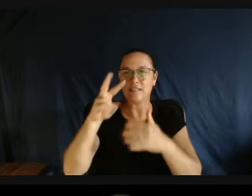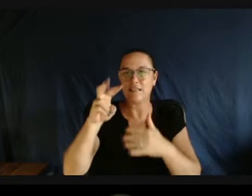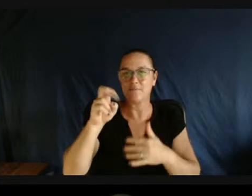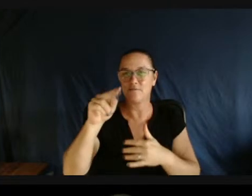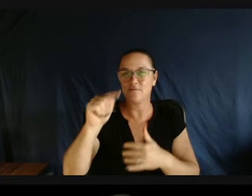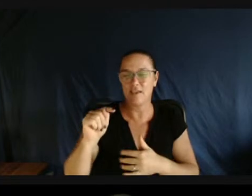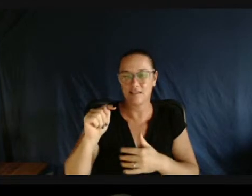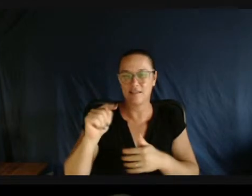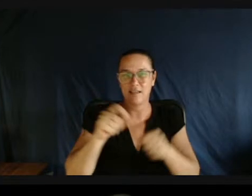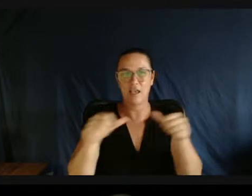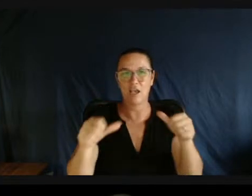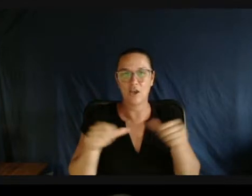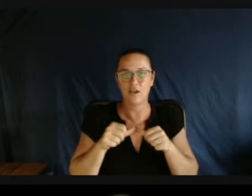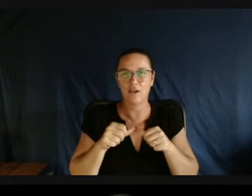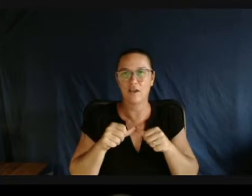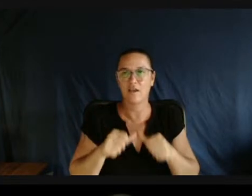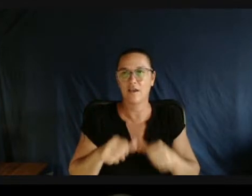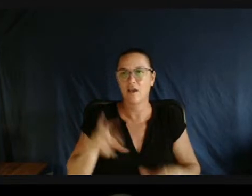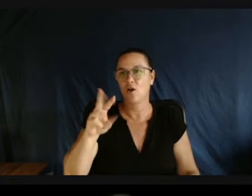Wahine Kapu.